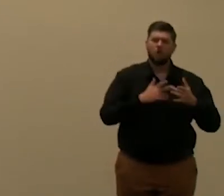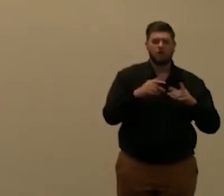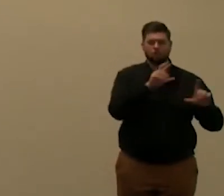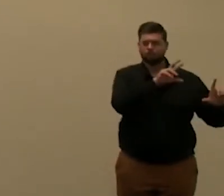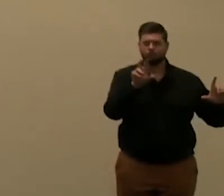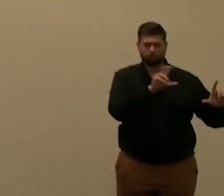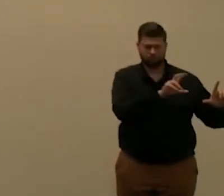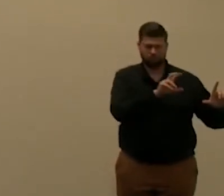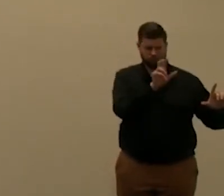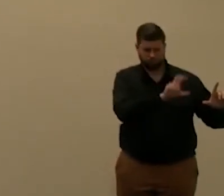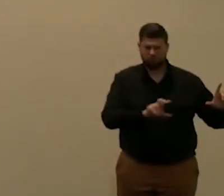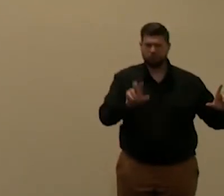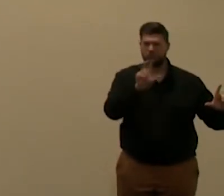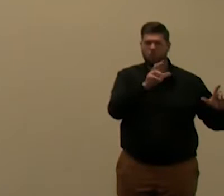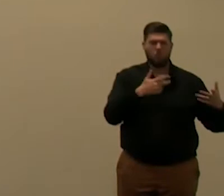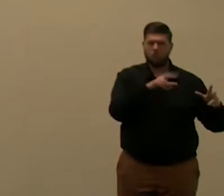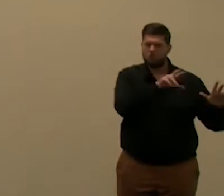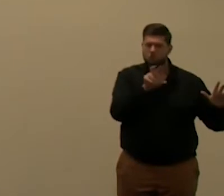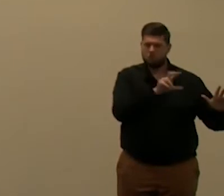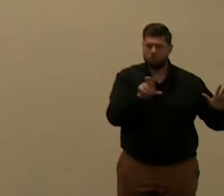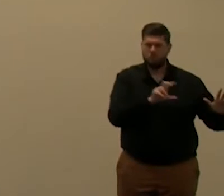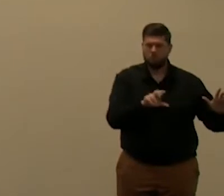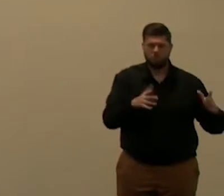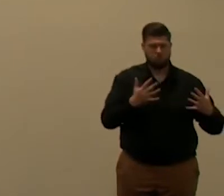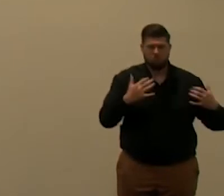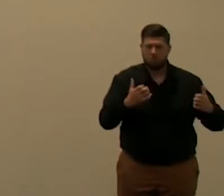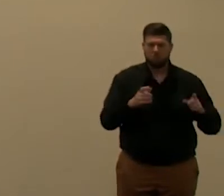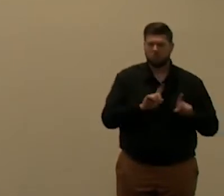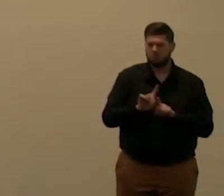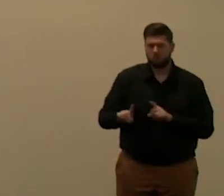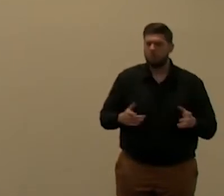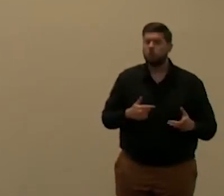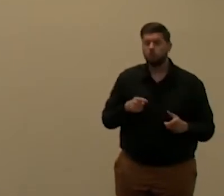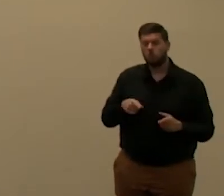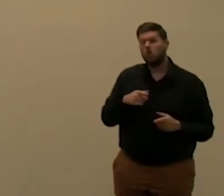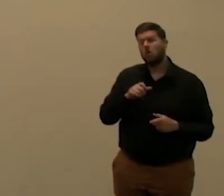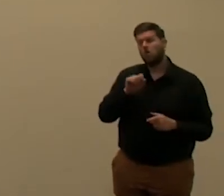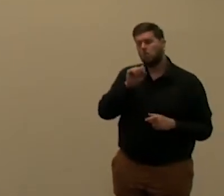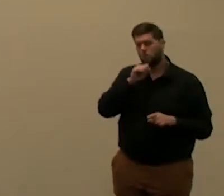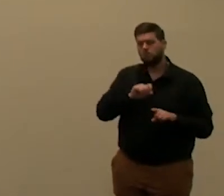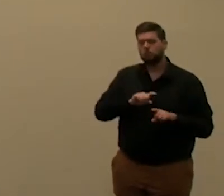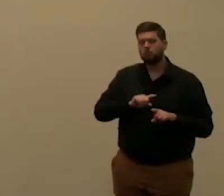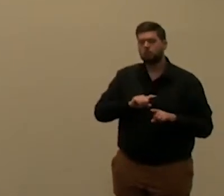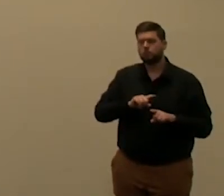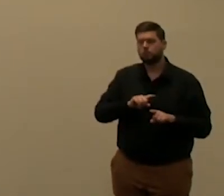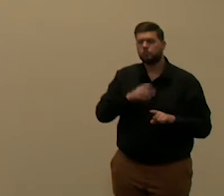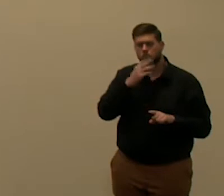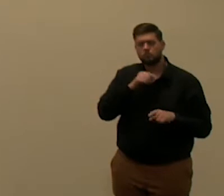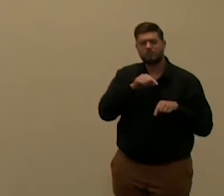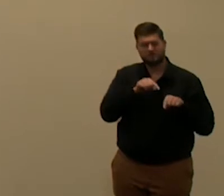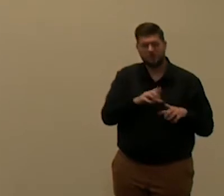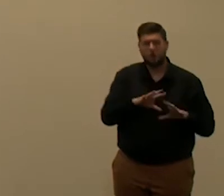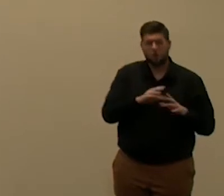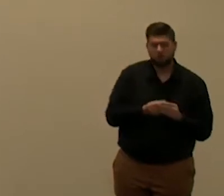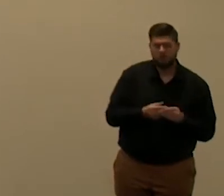it was announced that it's gonna roll out, where you can actually say, okay, this is together mode, because the together mode is just for you. I want to